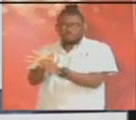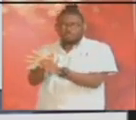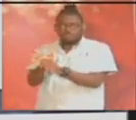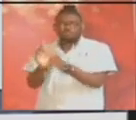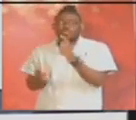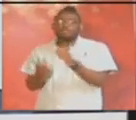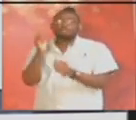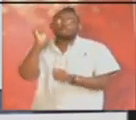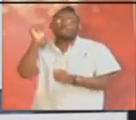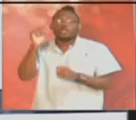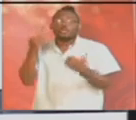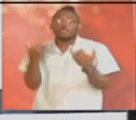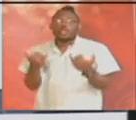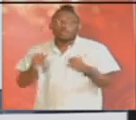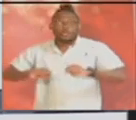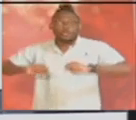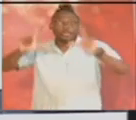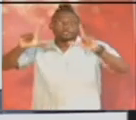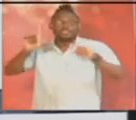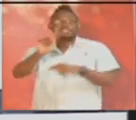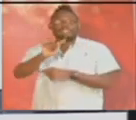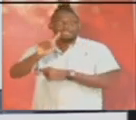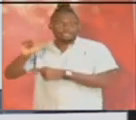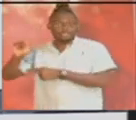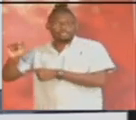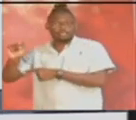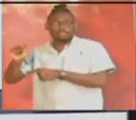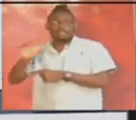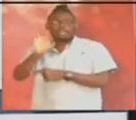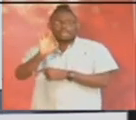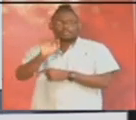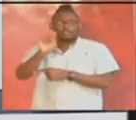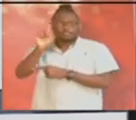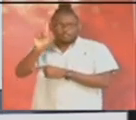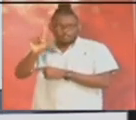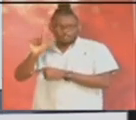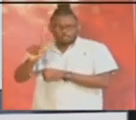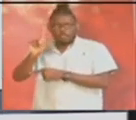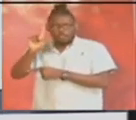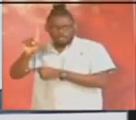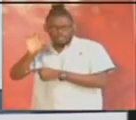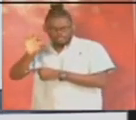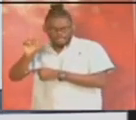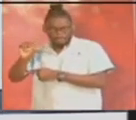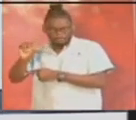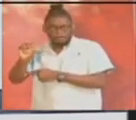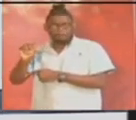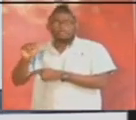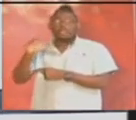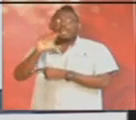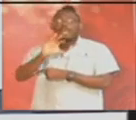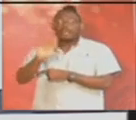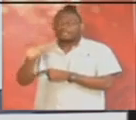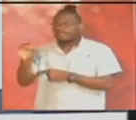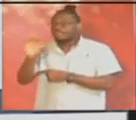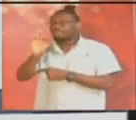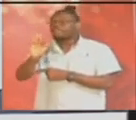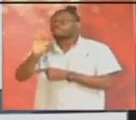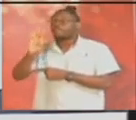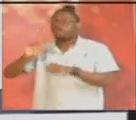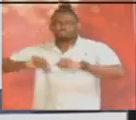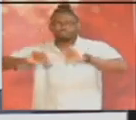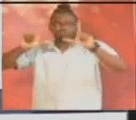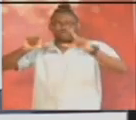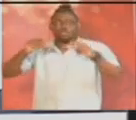We're bringing you live coverage on TTT Talk City 91.1 FM and on Facebook at TTT Live Online. We go now